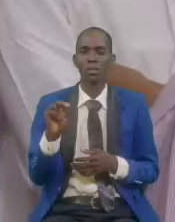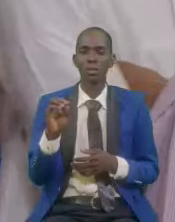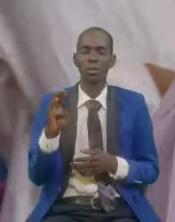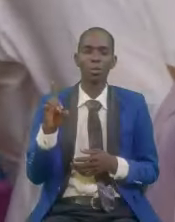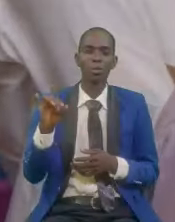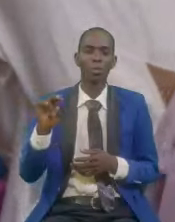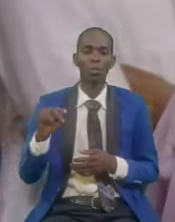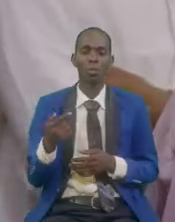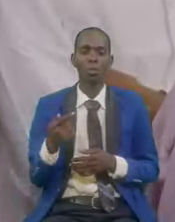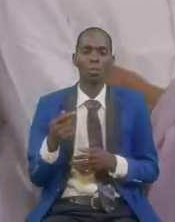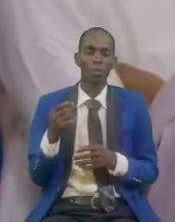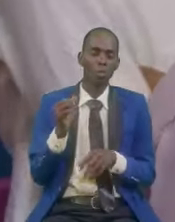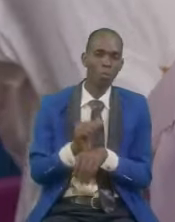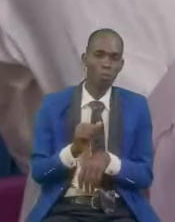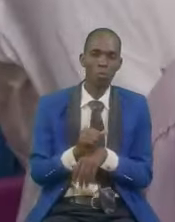wonders